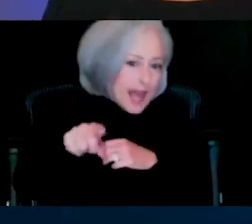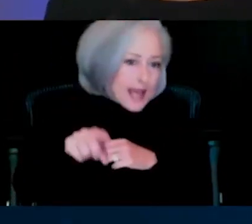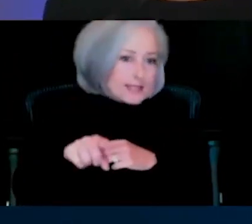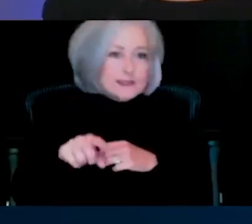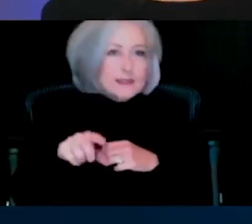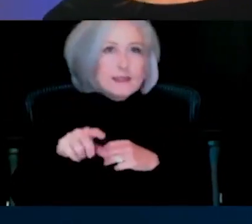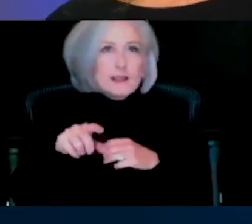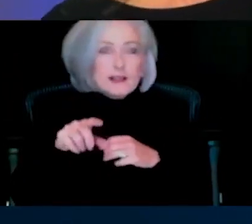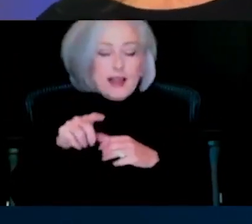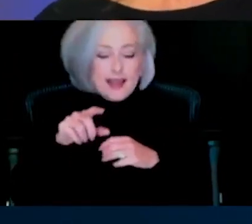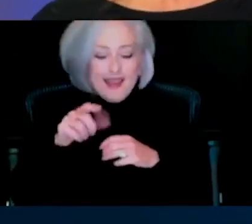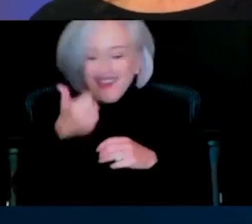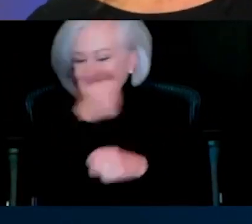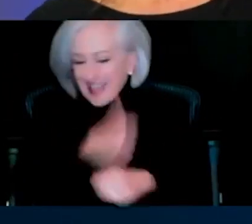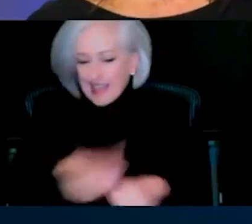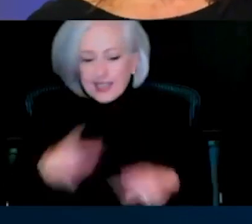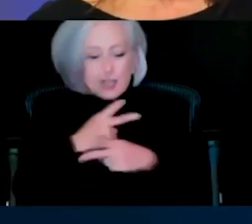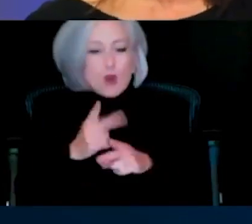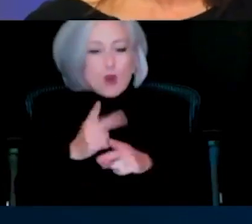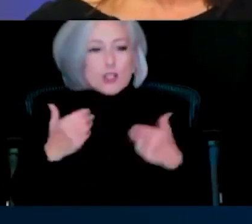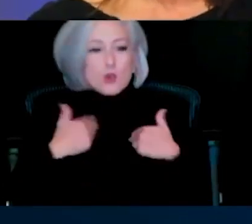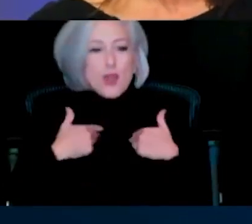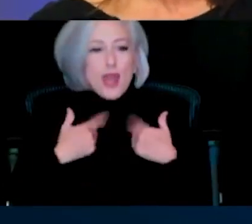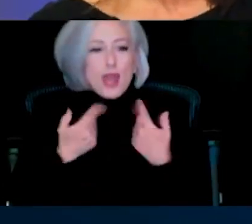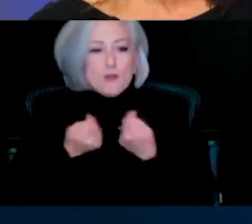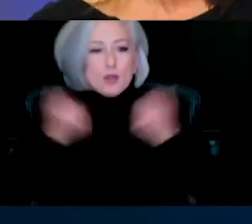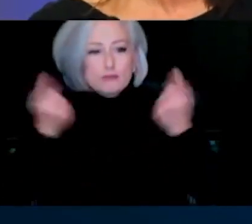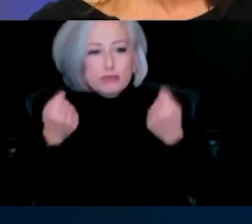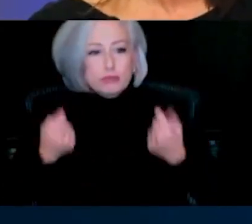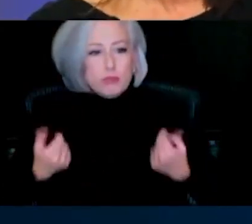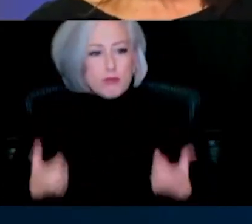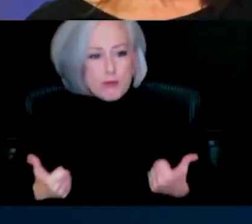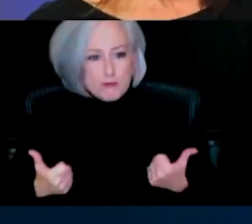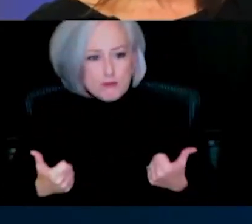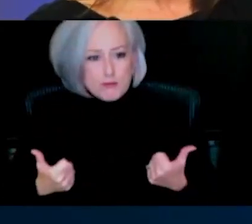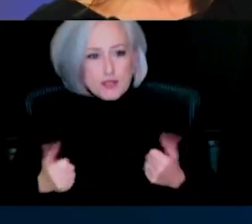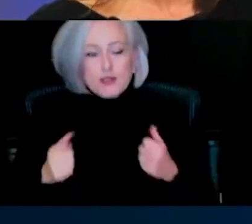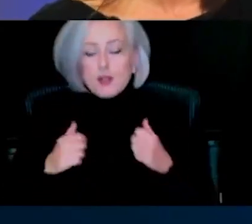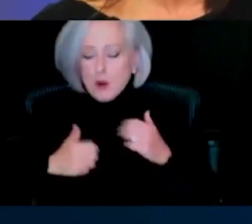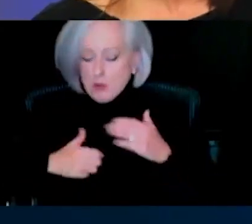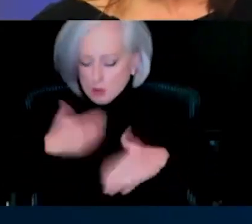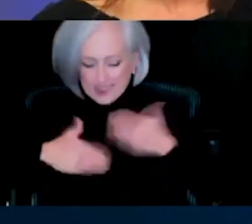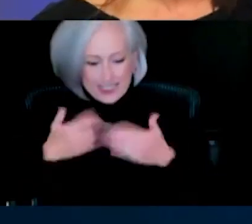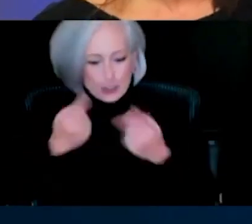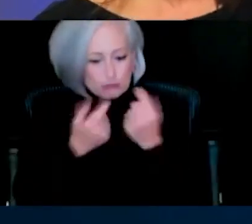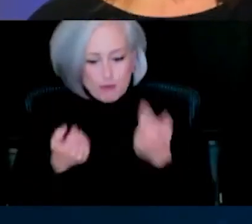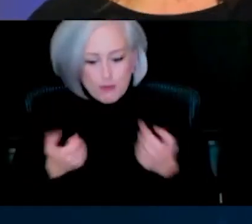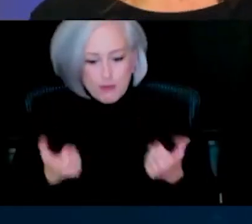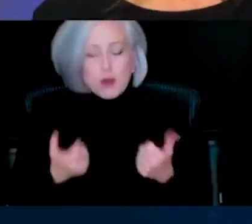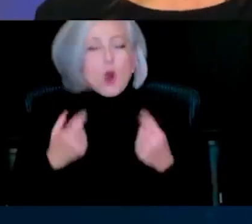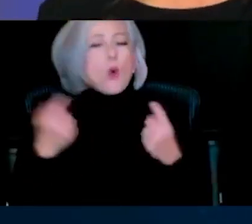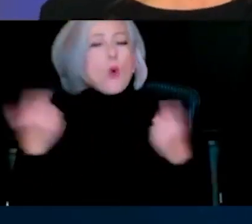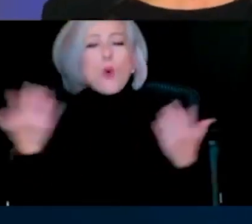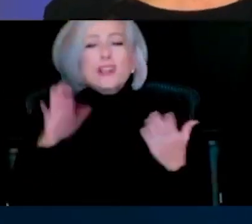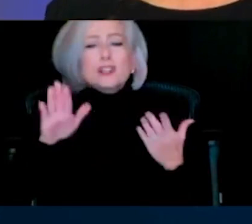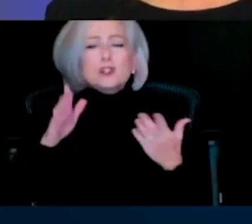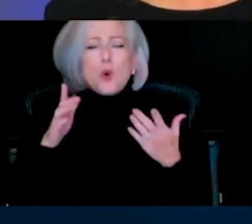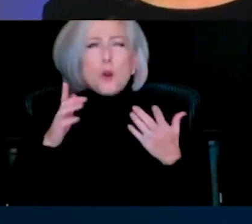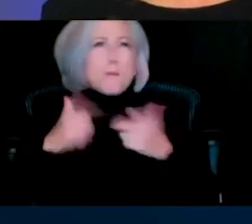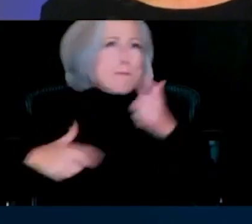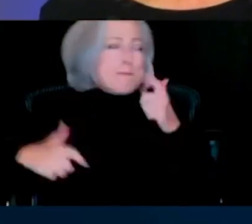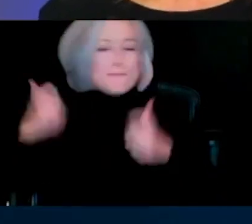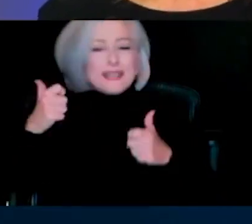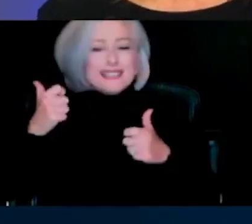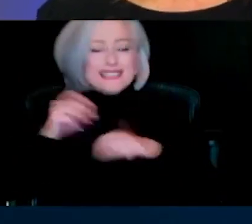any of the products and we took away having different procedures done, well, what would be your just biggest advice of what do we